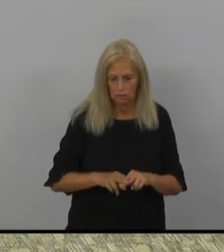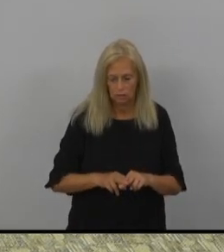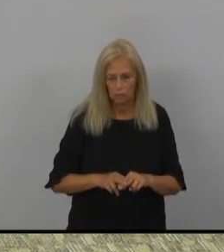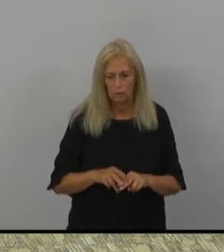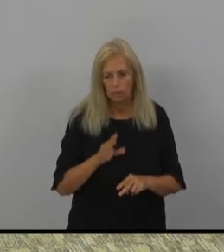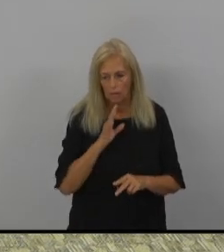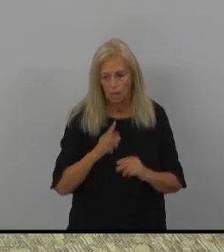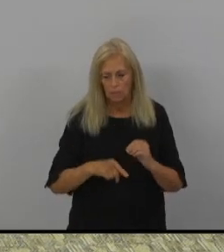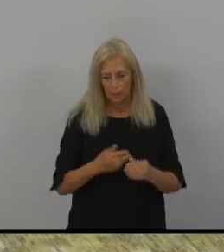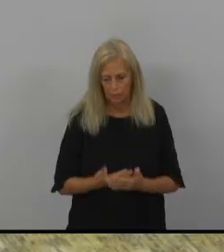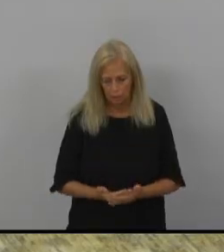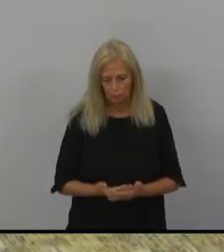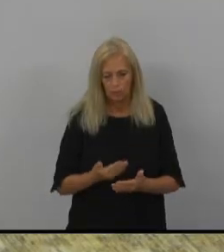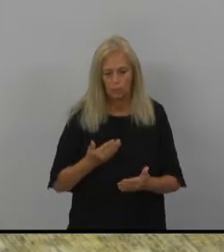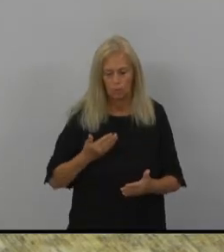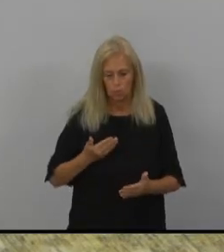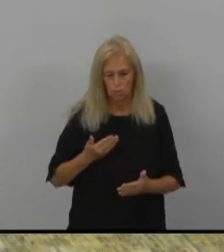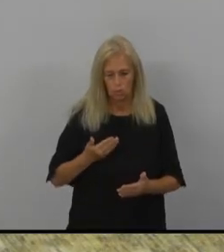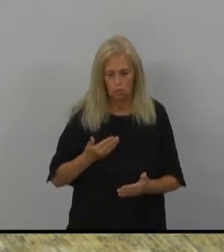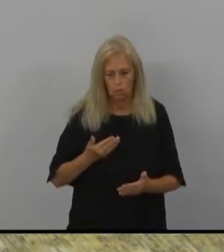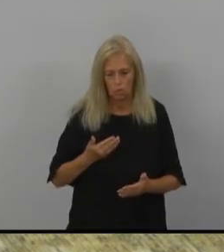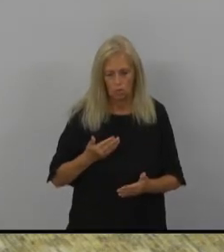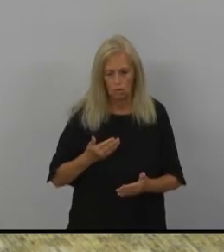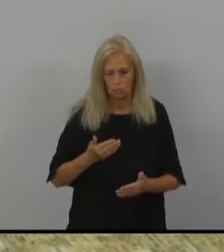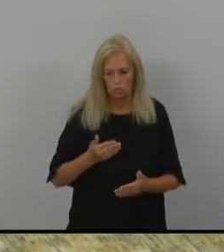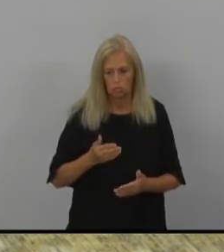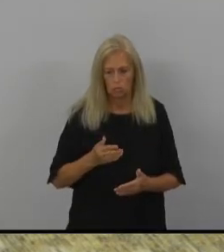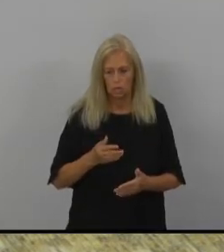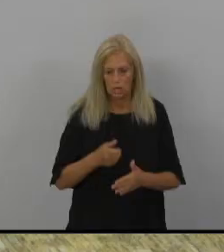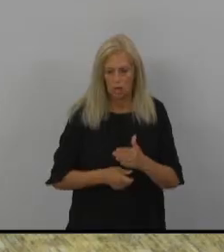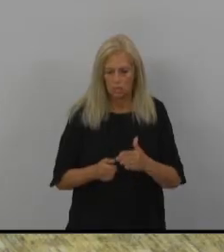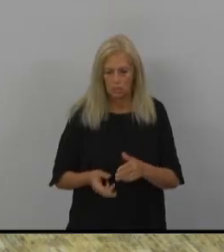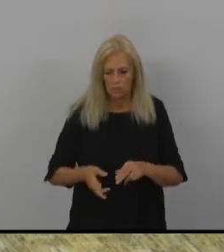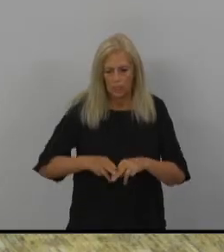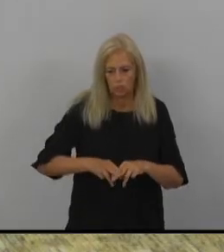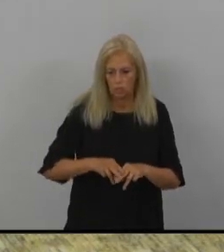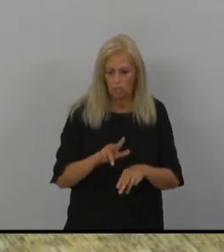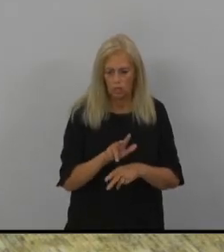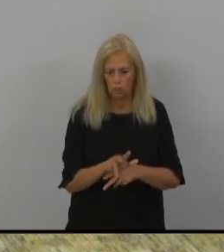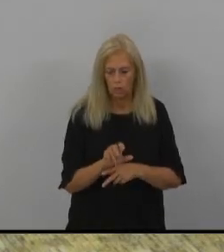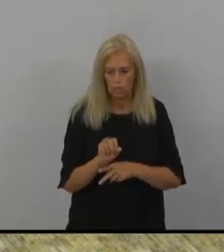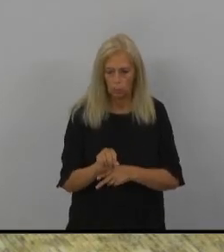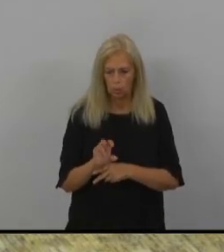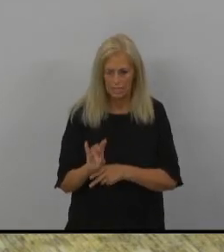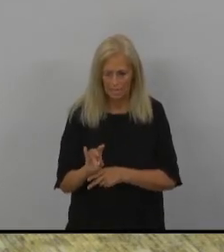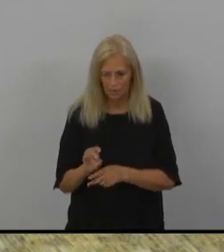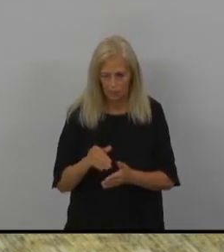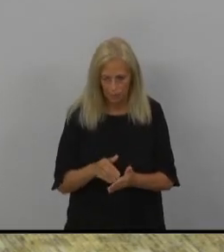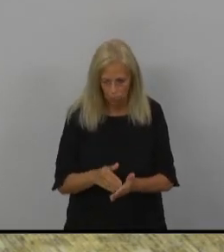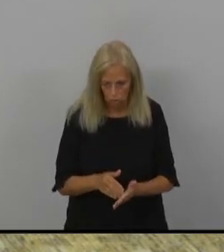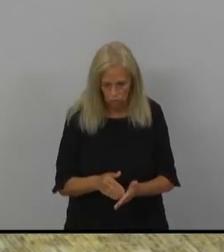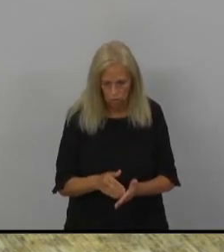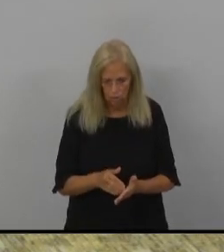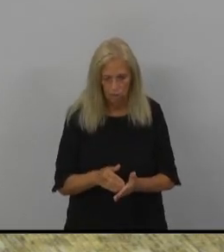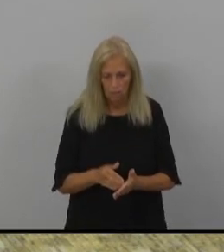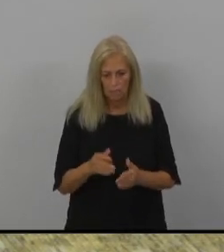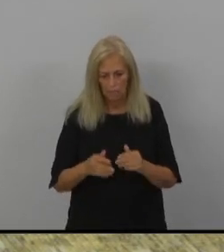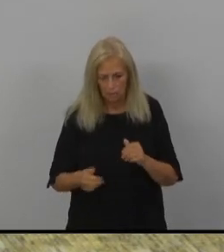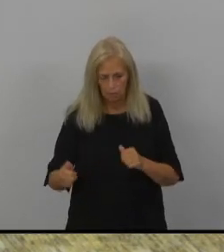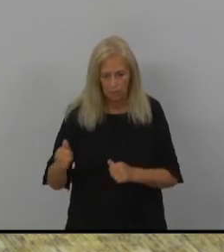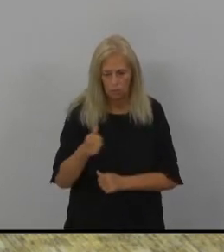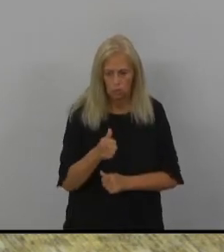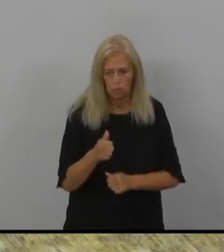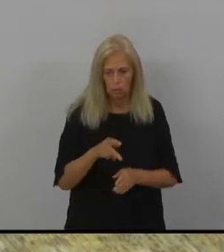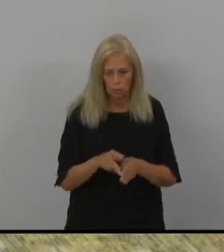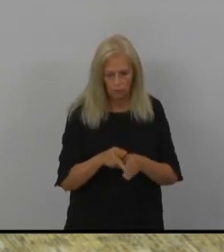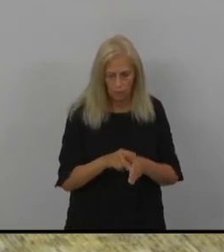this before on how much this cost of the increase for the teachers was 3.7 million, and then our administrative, professional,